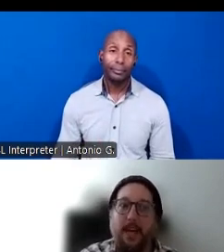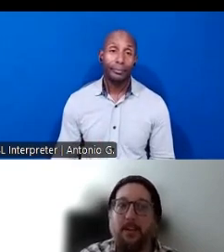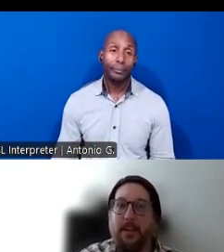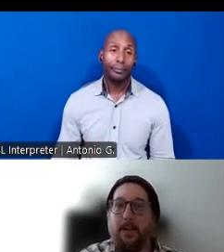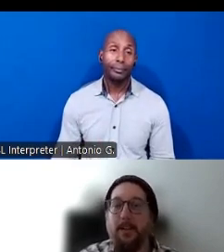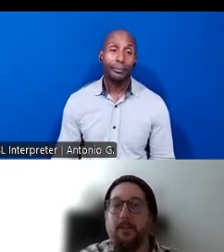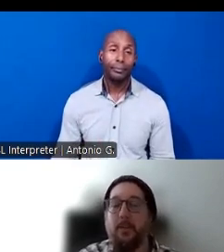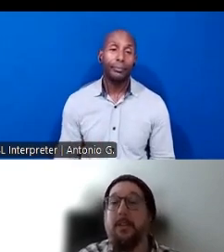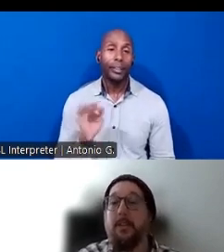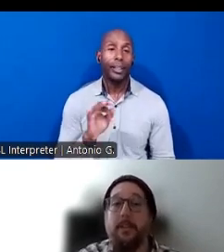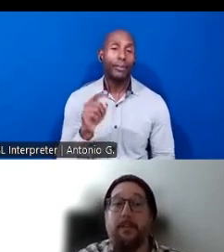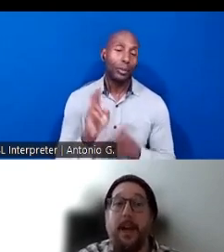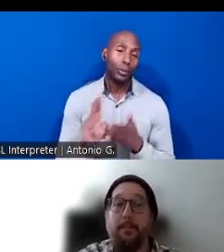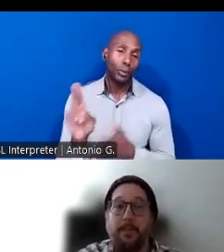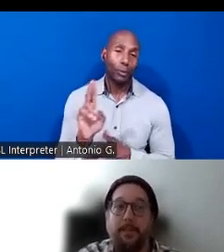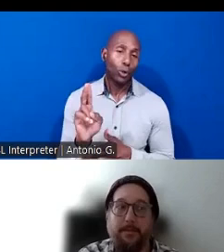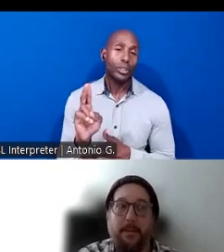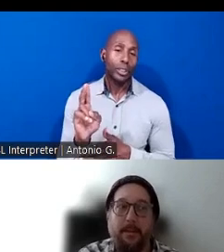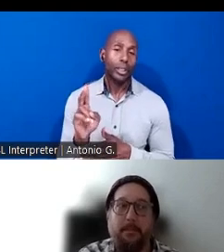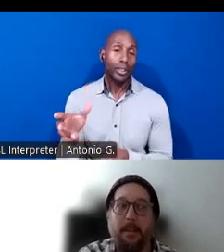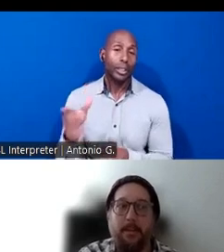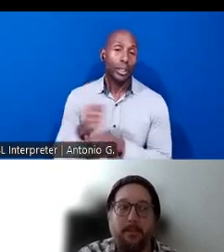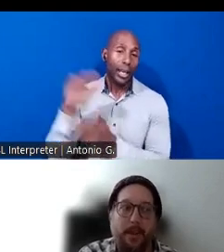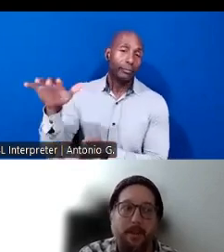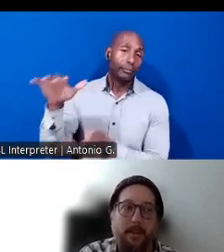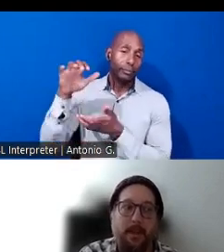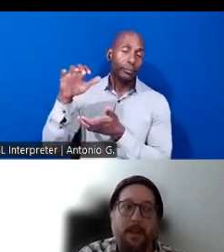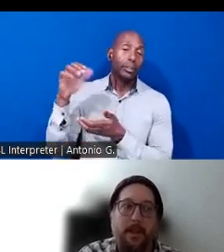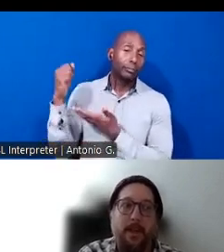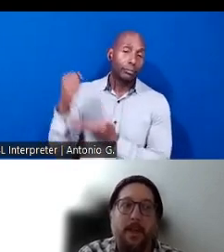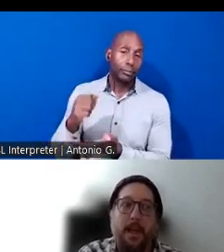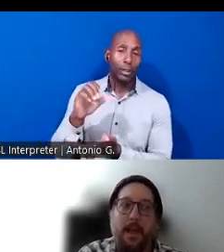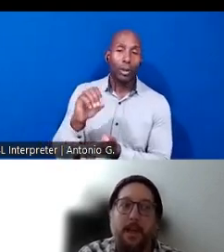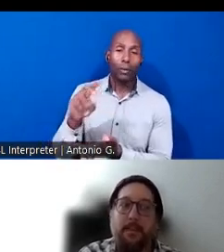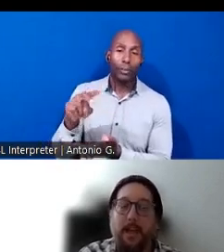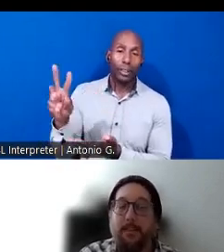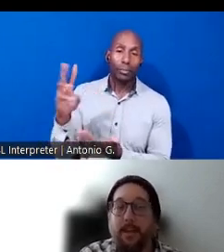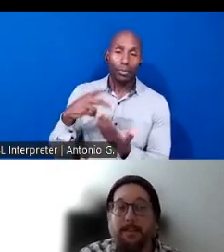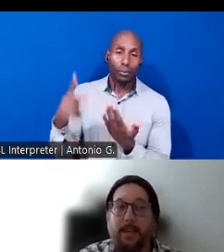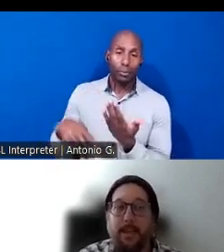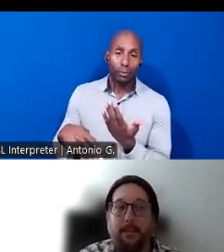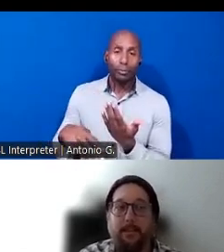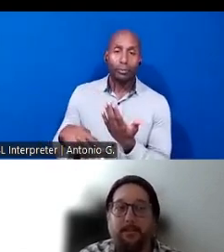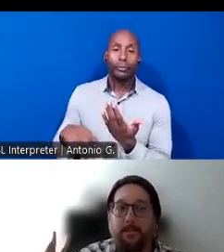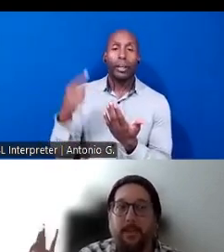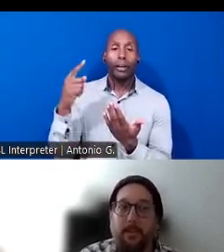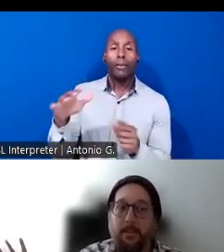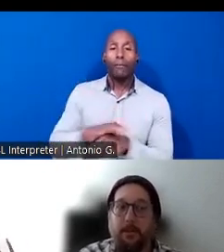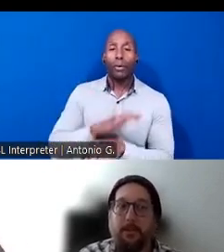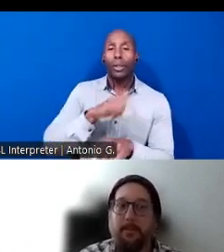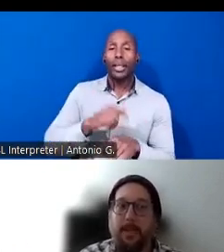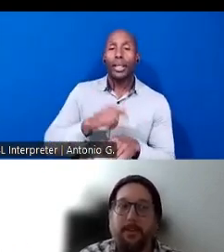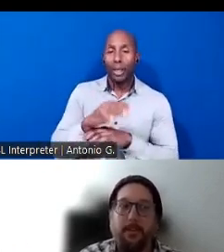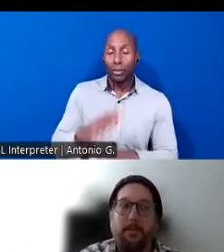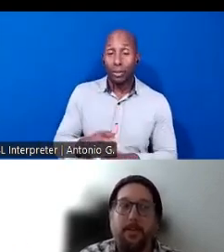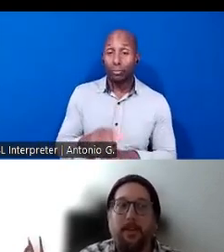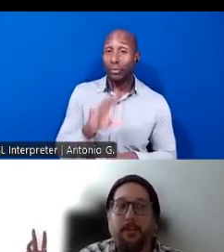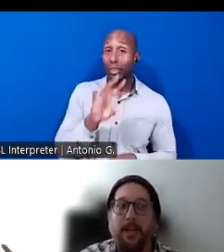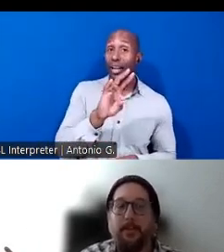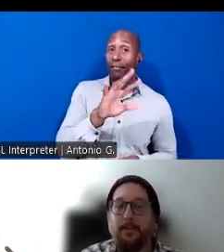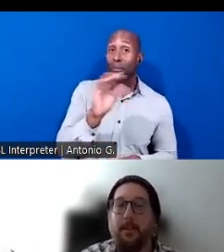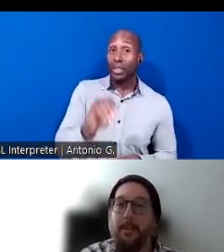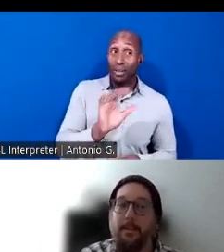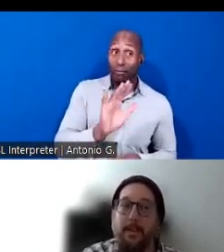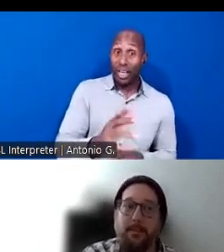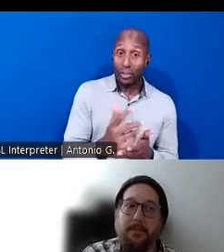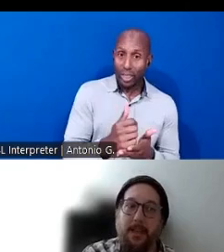whose salary is only 75% funded by this grant. And they've got another full-time counselor, but their